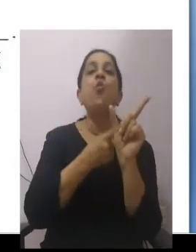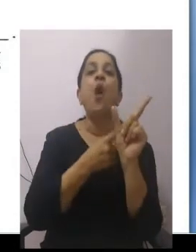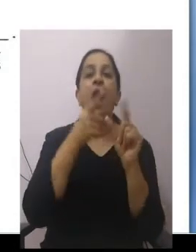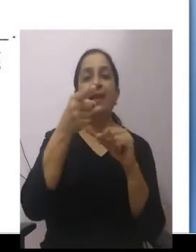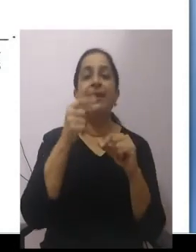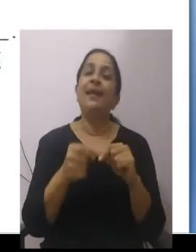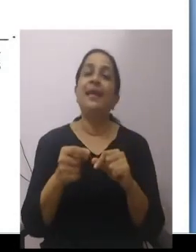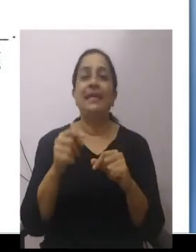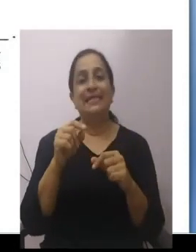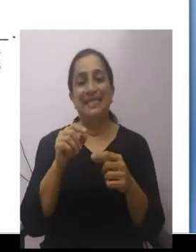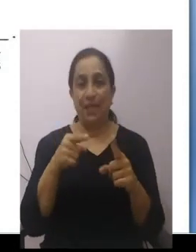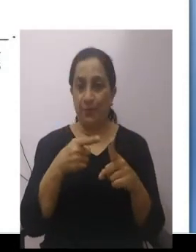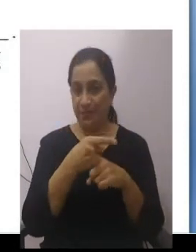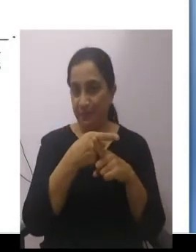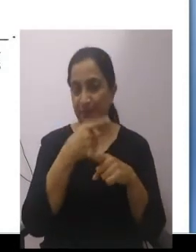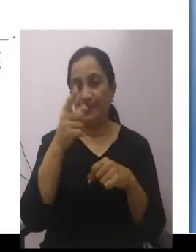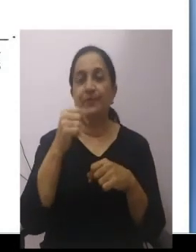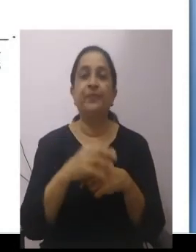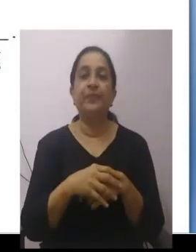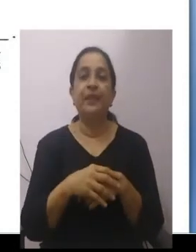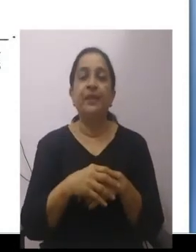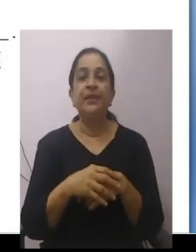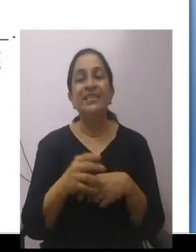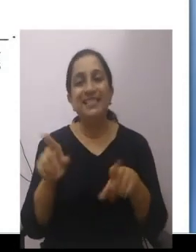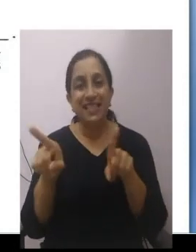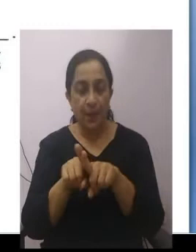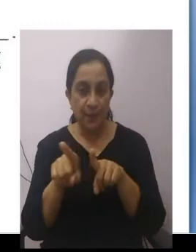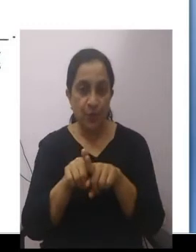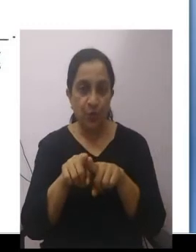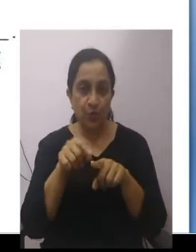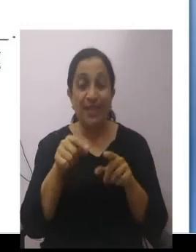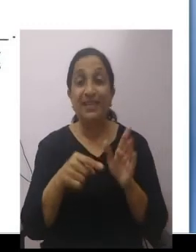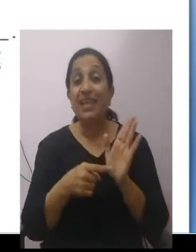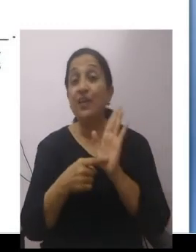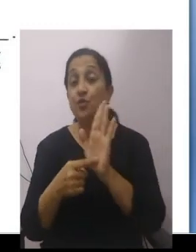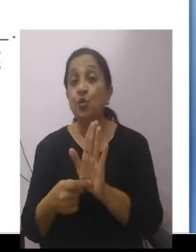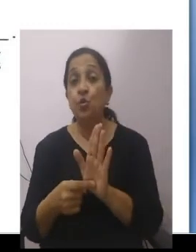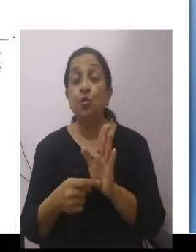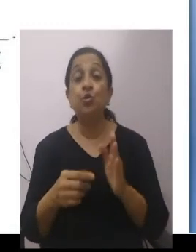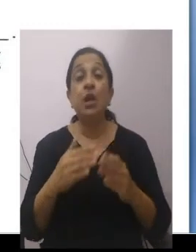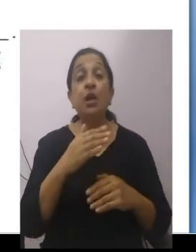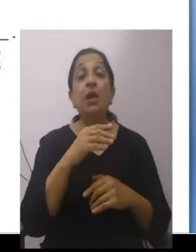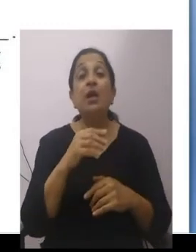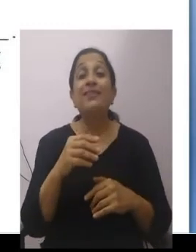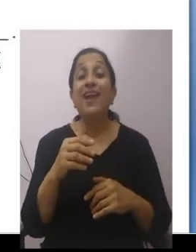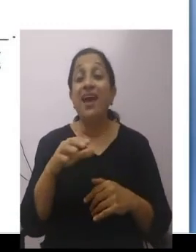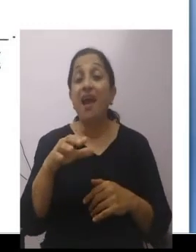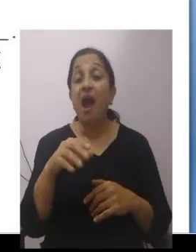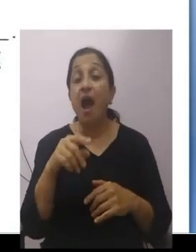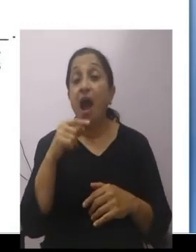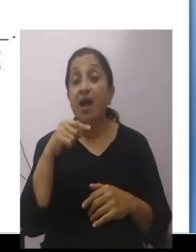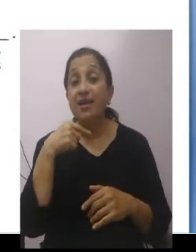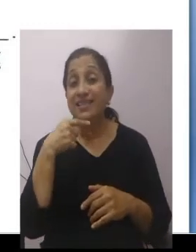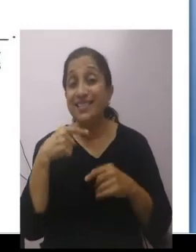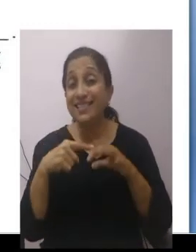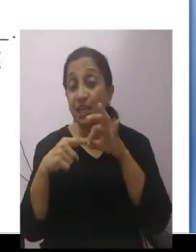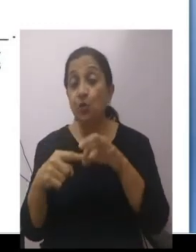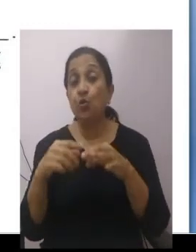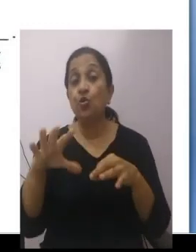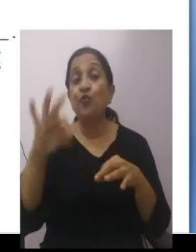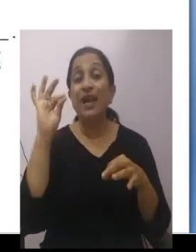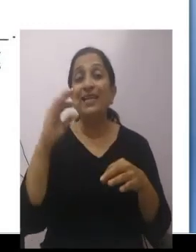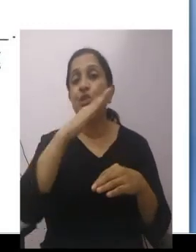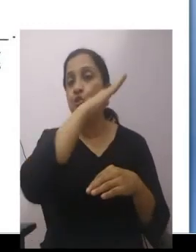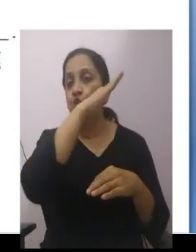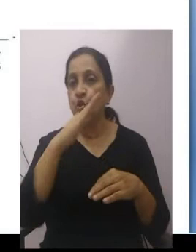called as y-intercept. Then same way, what is the slope of the line x minus y plus 10 is equal to